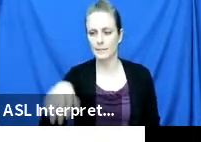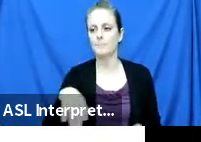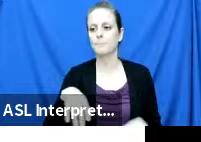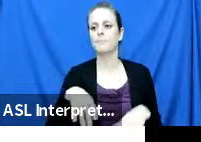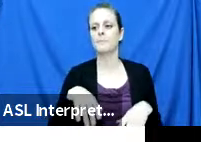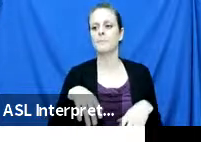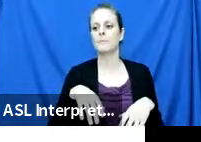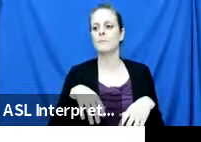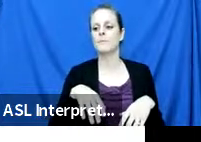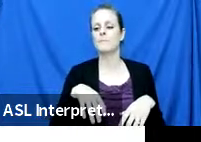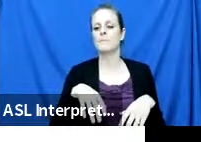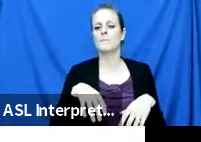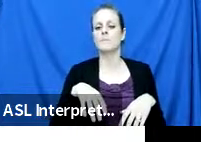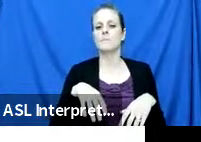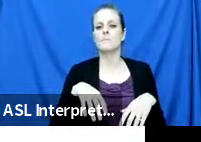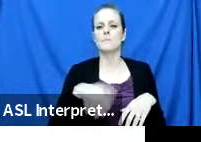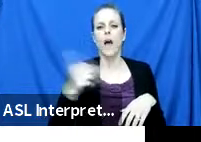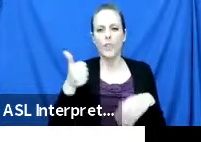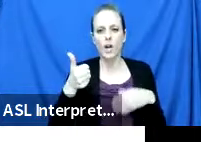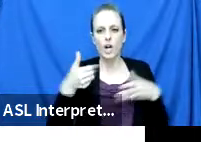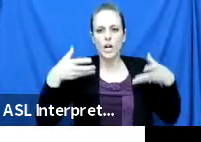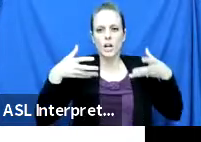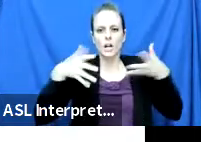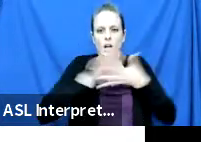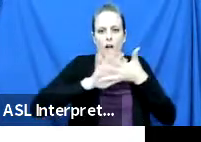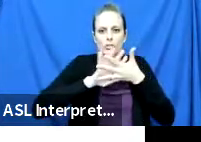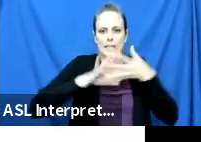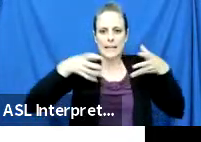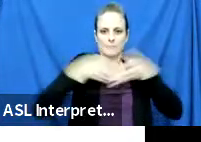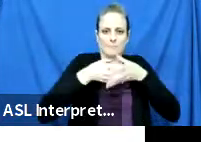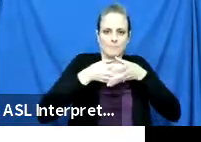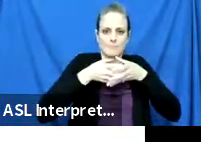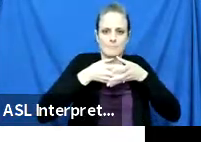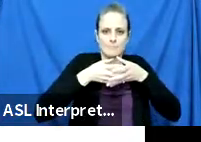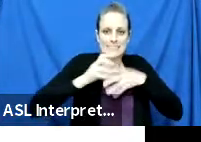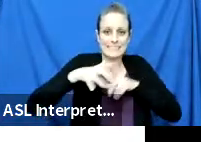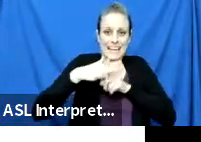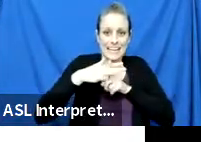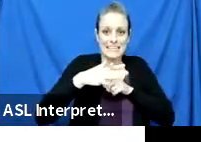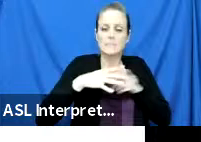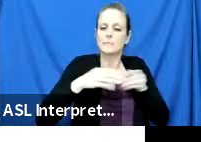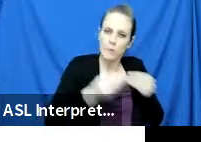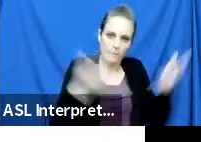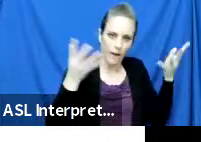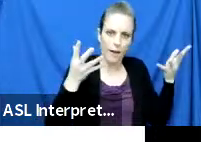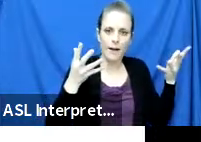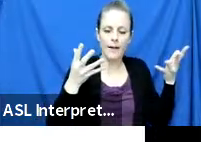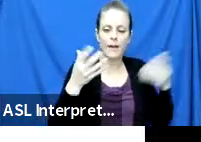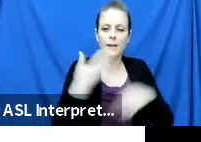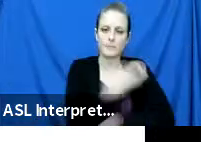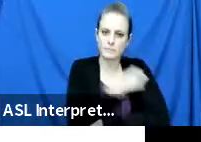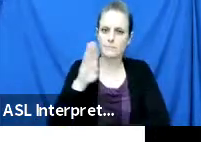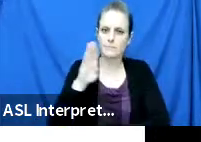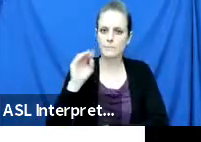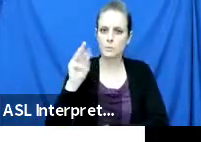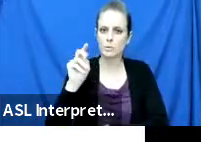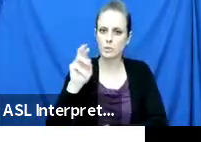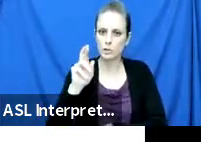care and other congregate settings, and we want to make sure they are protected and get that booster shot. We are